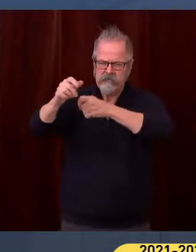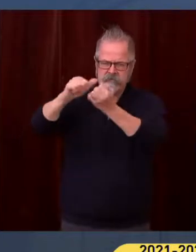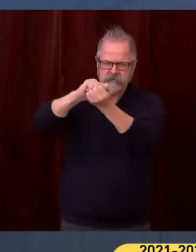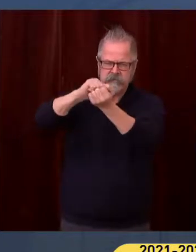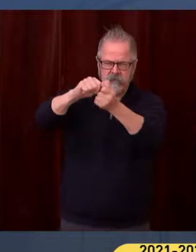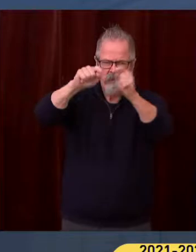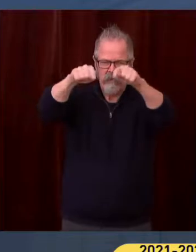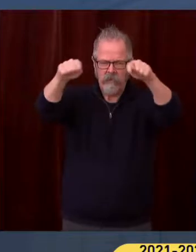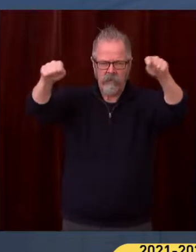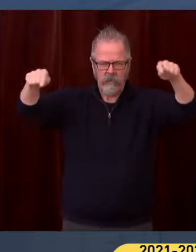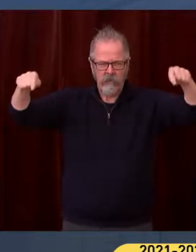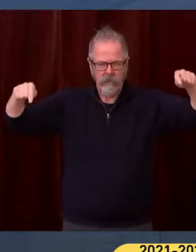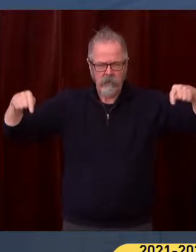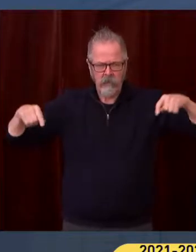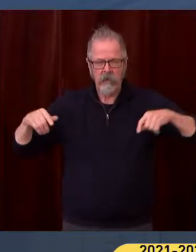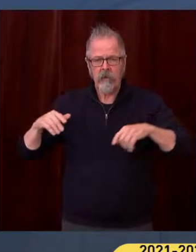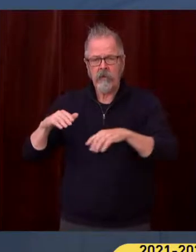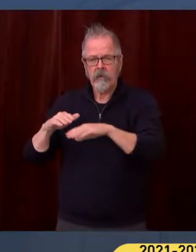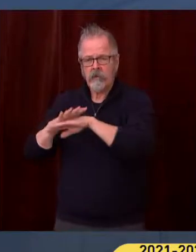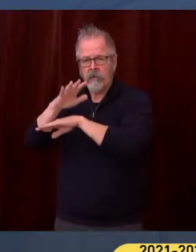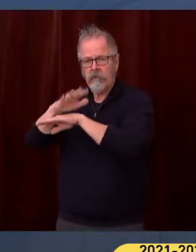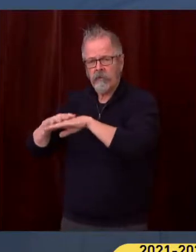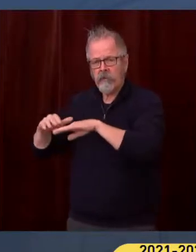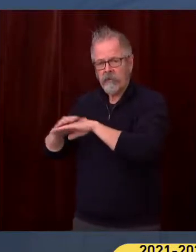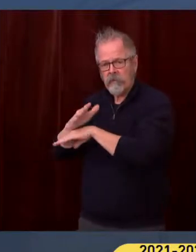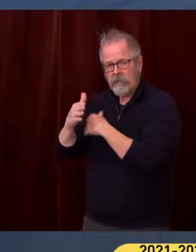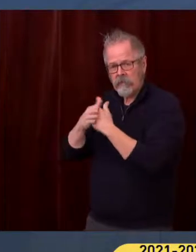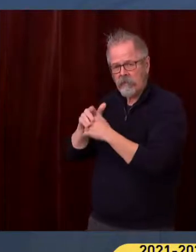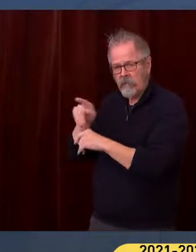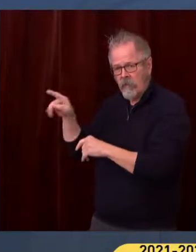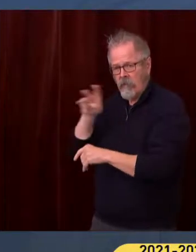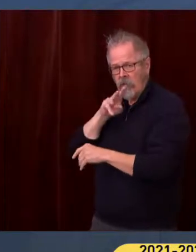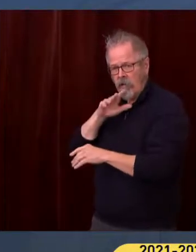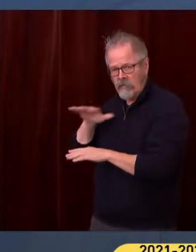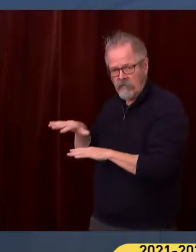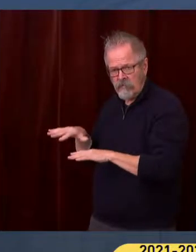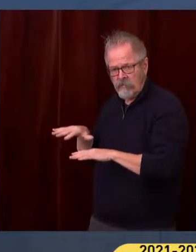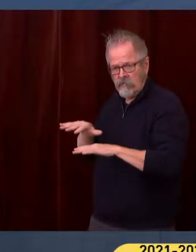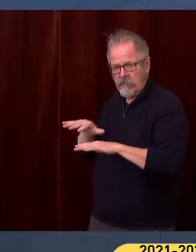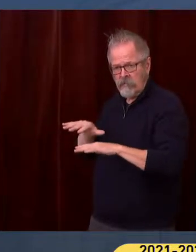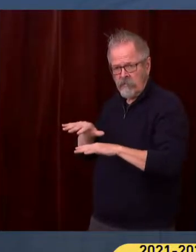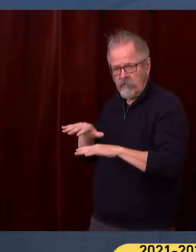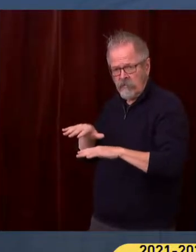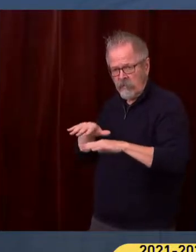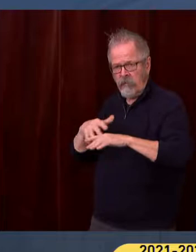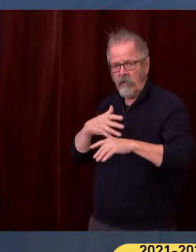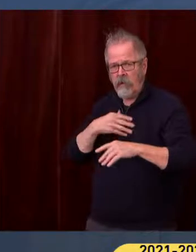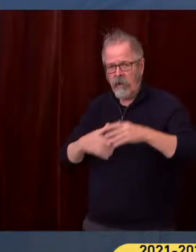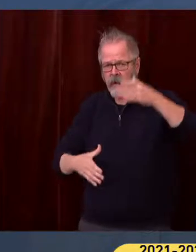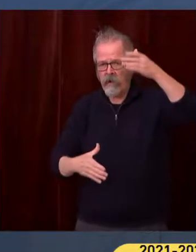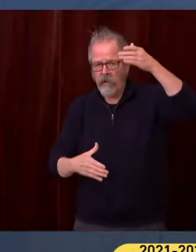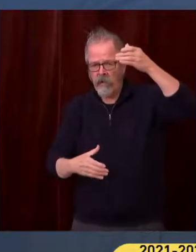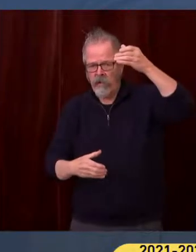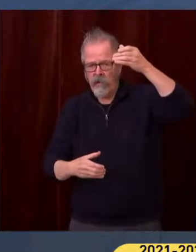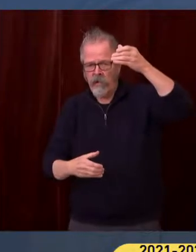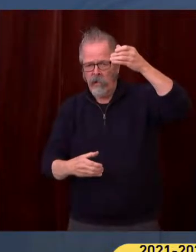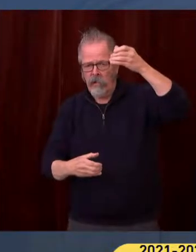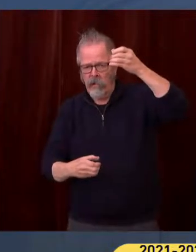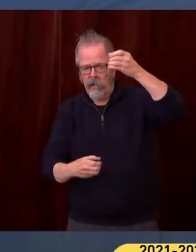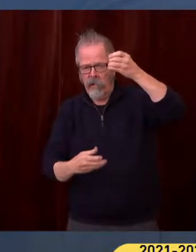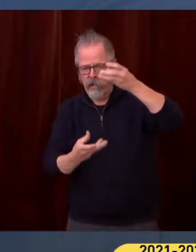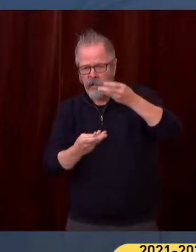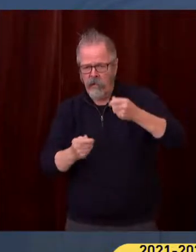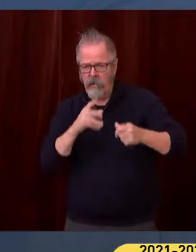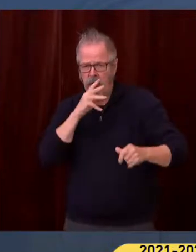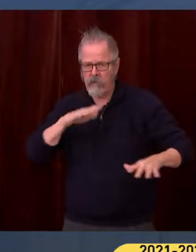to move sometimes whole communities. And ocean acidification is imperiling our fishing industry and our shellfish industry, both in Puget